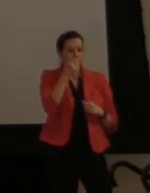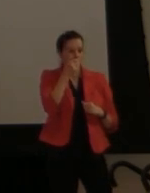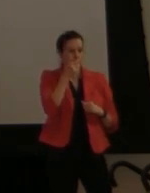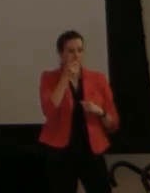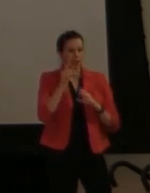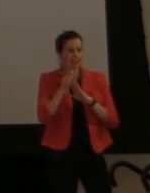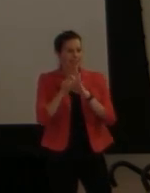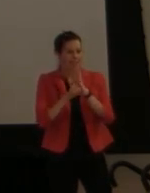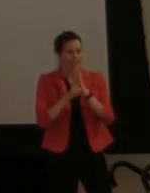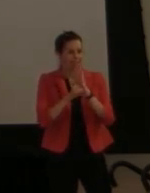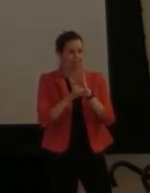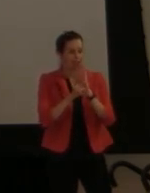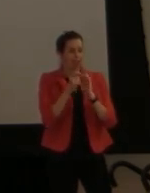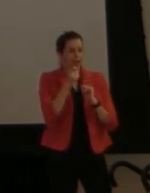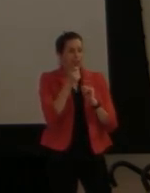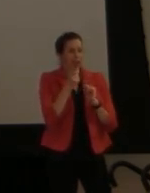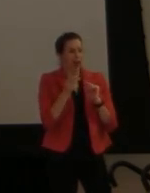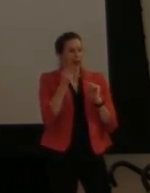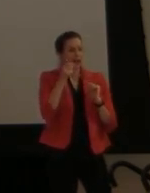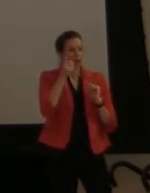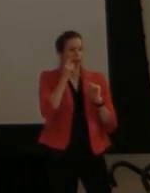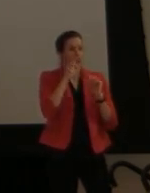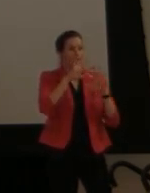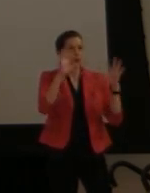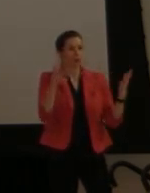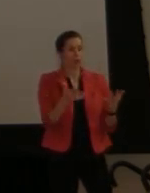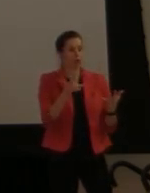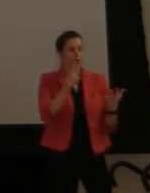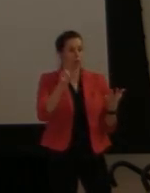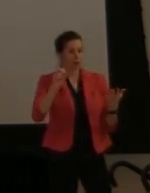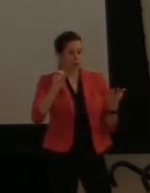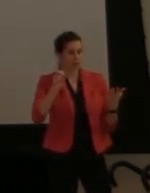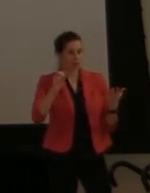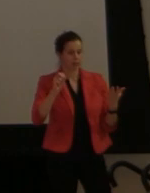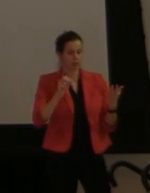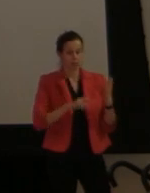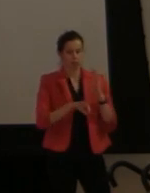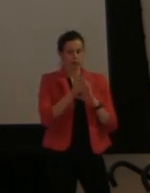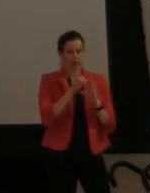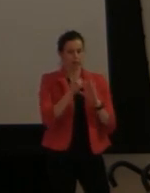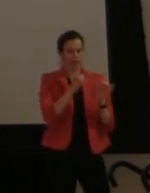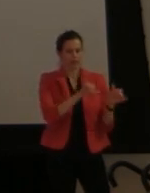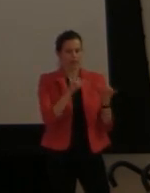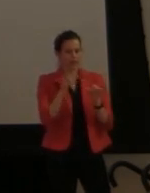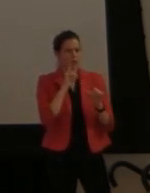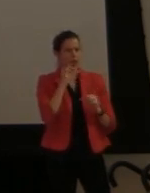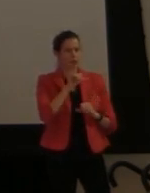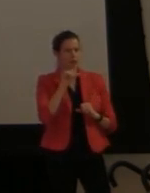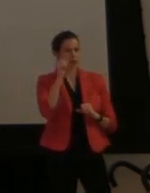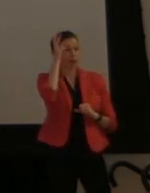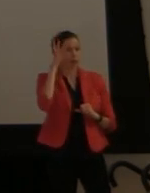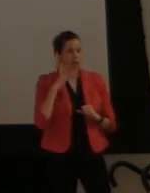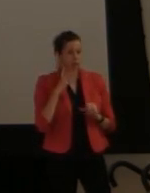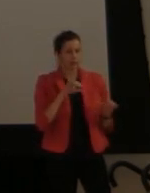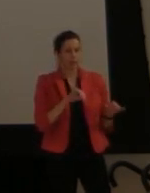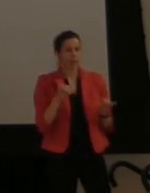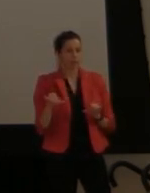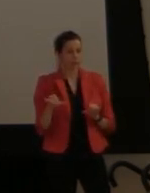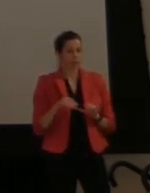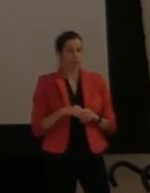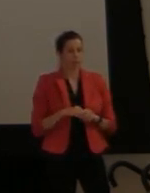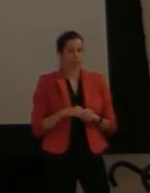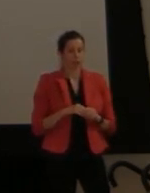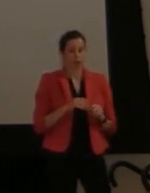state, and a little bit higher in the overall US. We find the same thing for African American males.